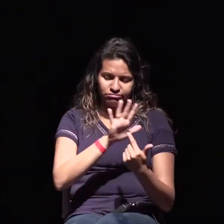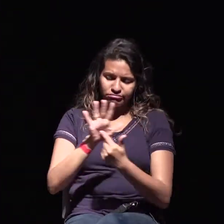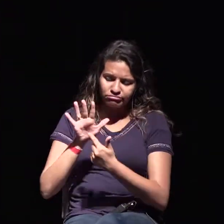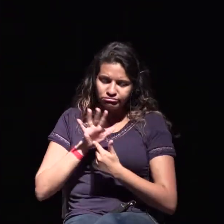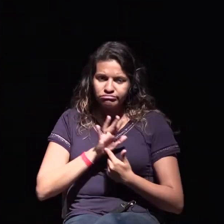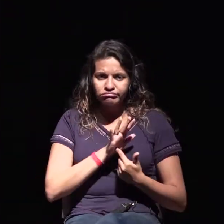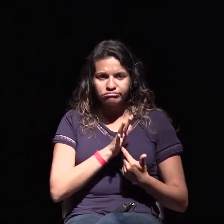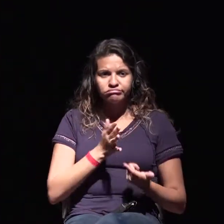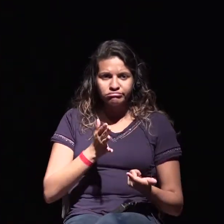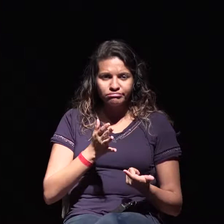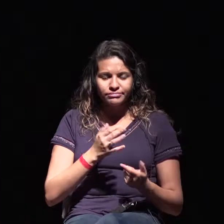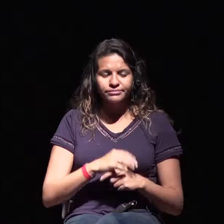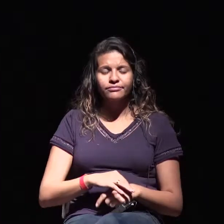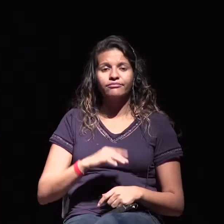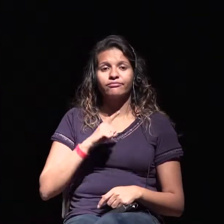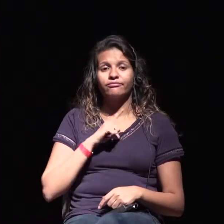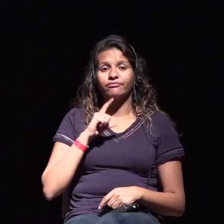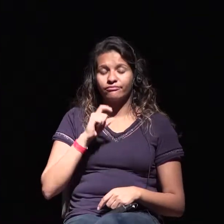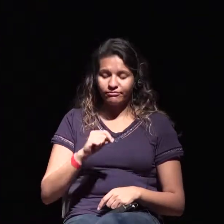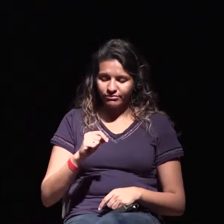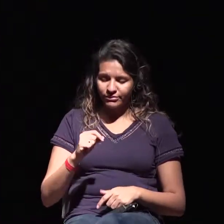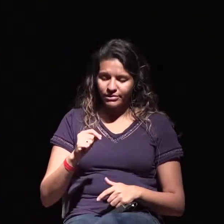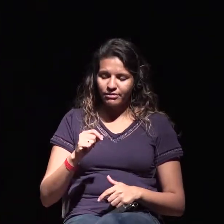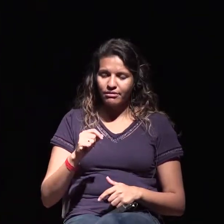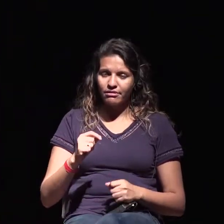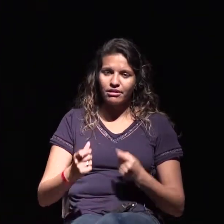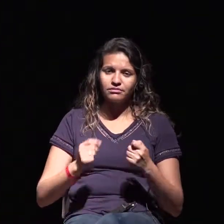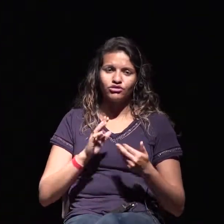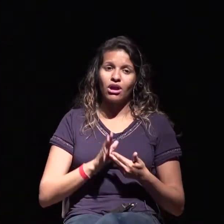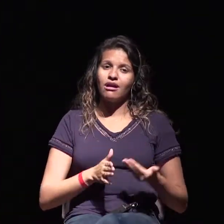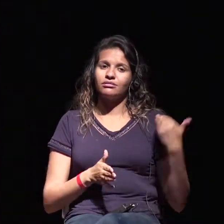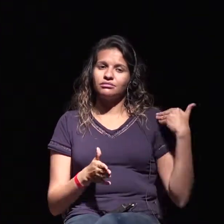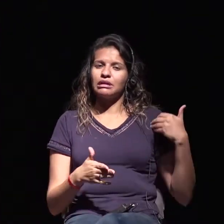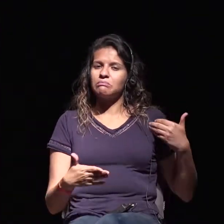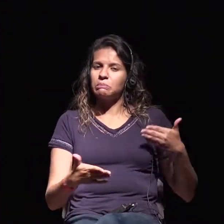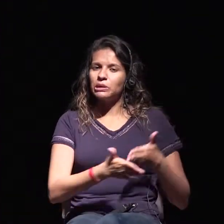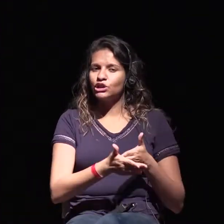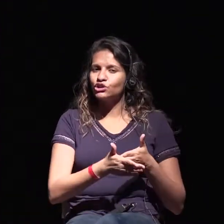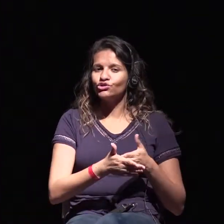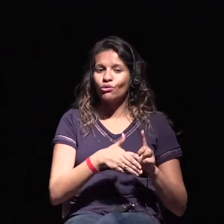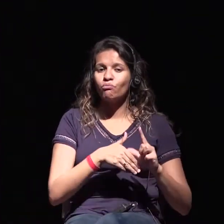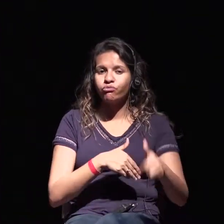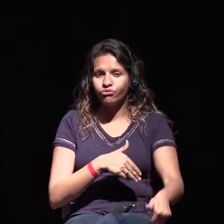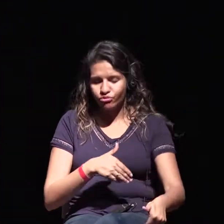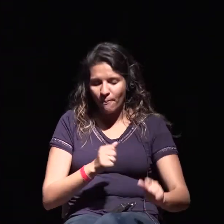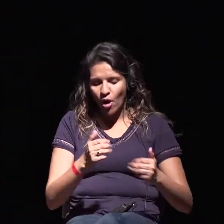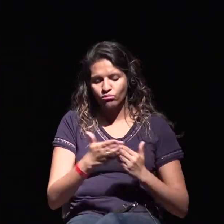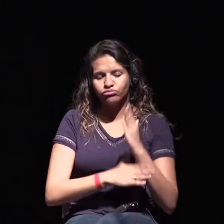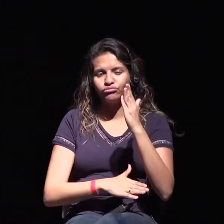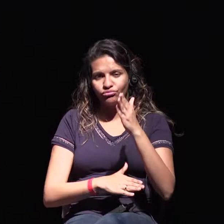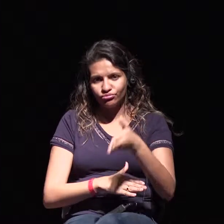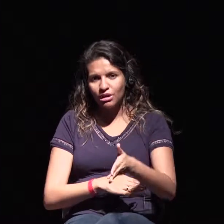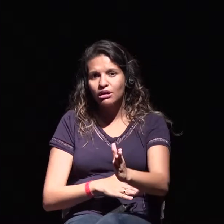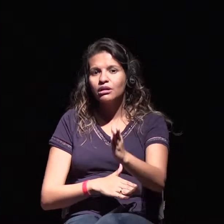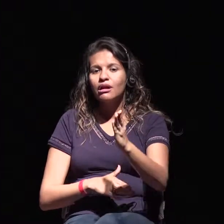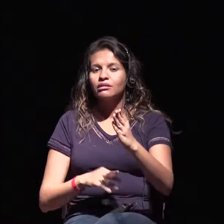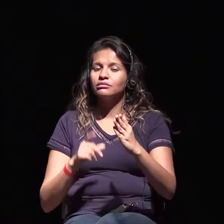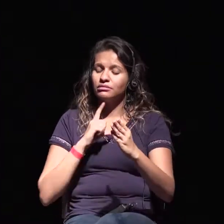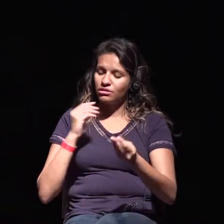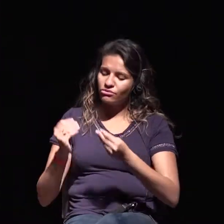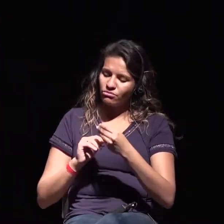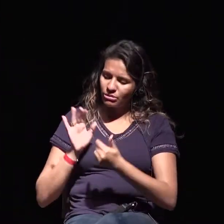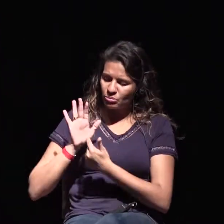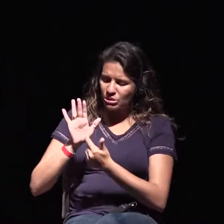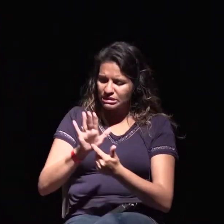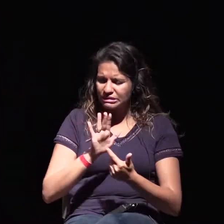limits. We shall subvert the traditional role of exhibitions and renew our perception of